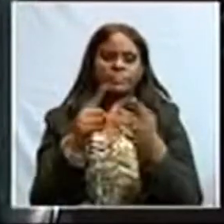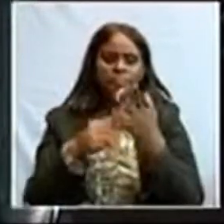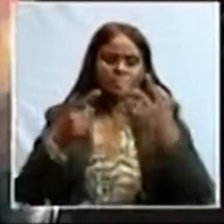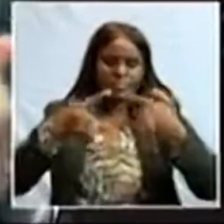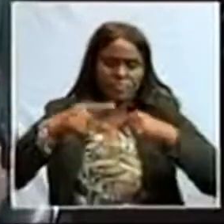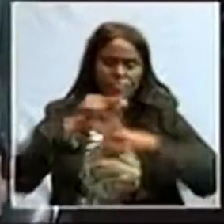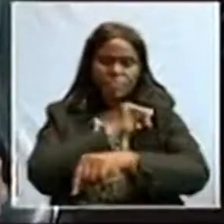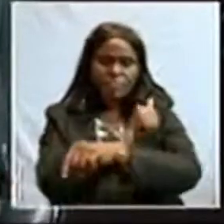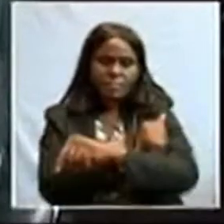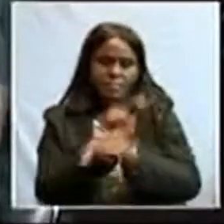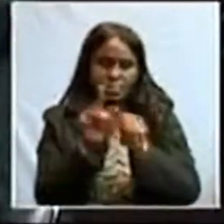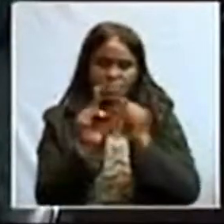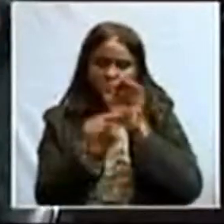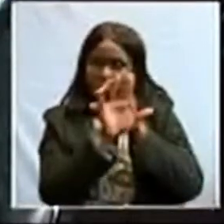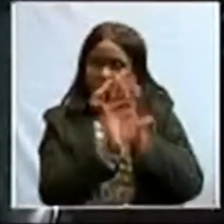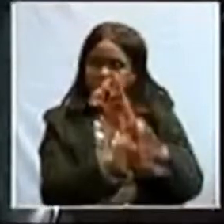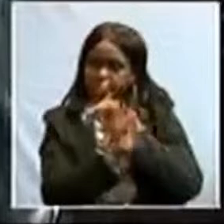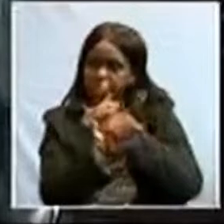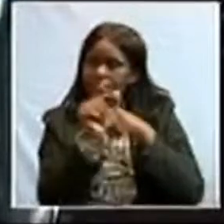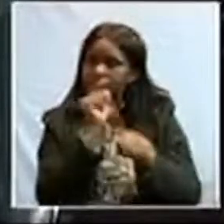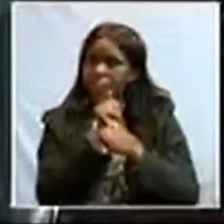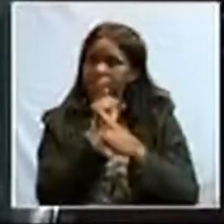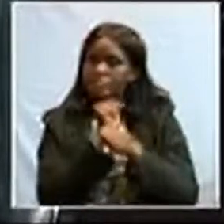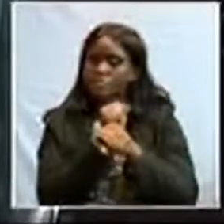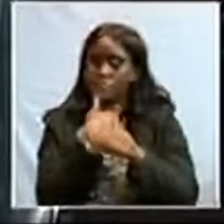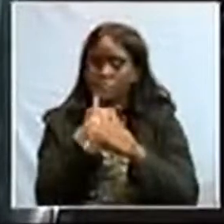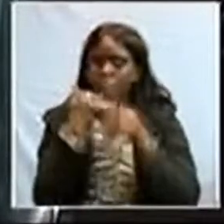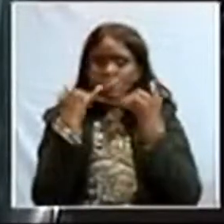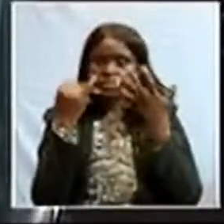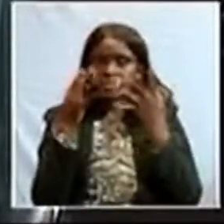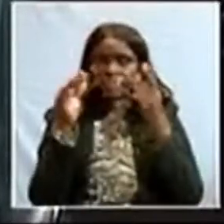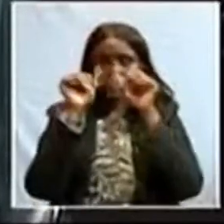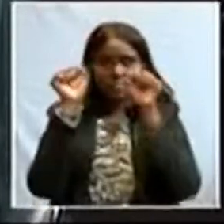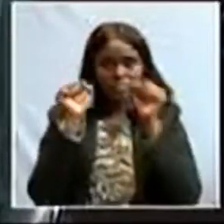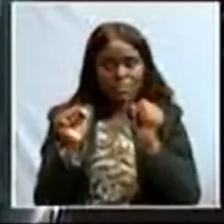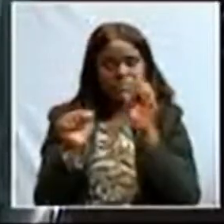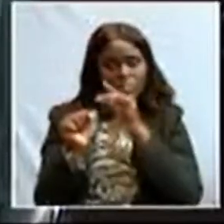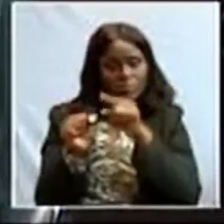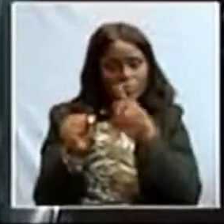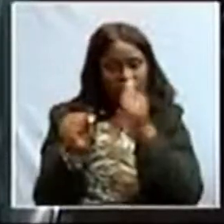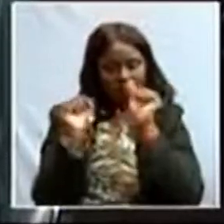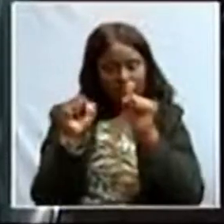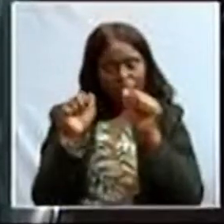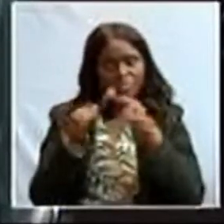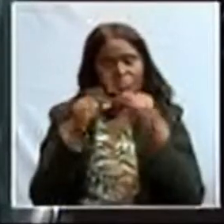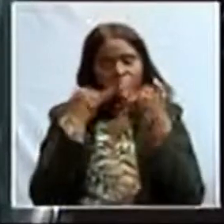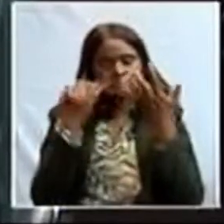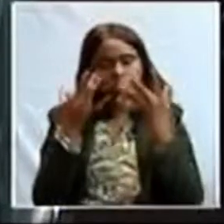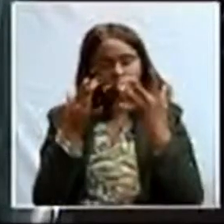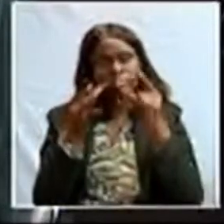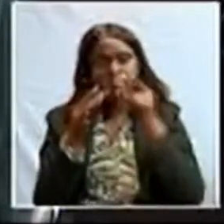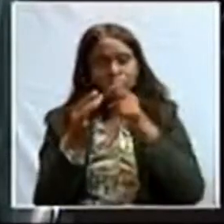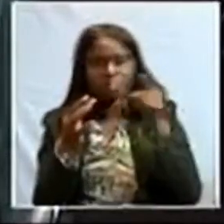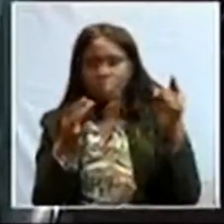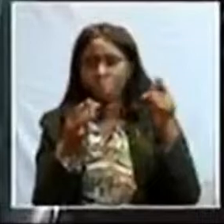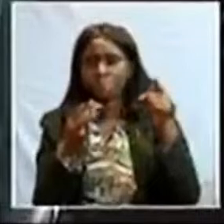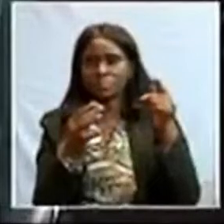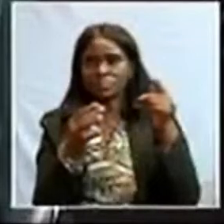local authority under the devolved functions, have you been told the structure? Are you able to tell that these are